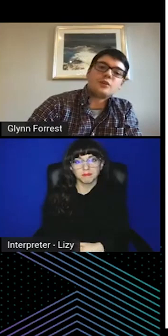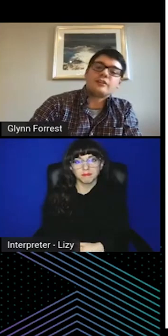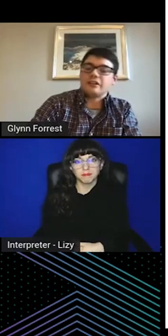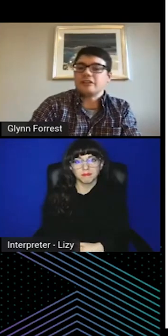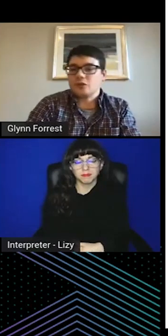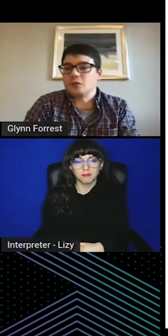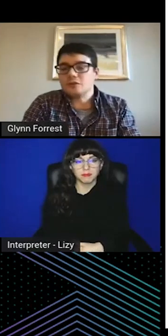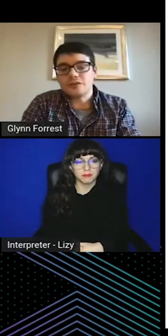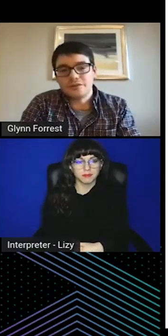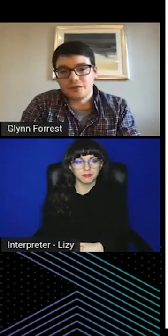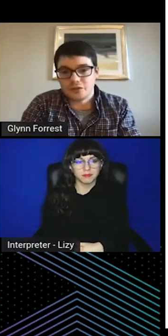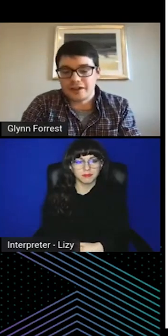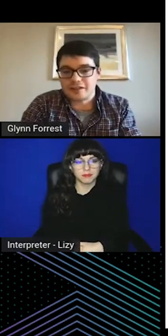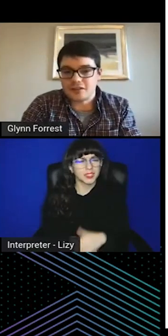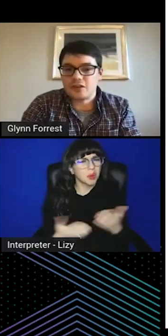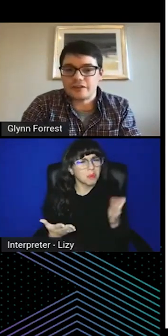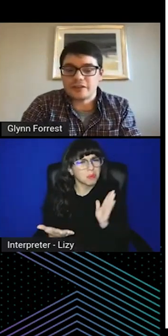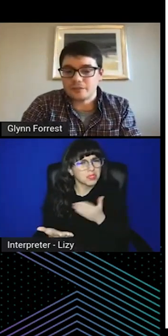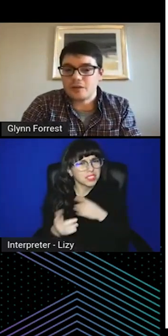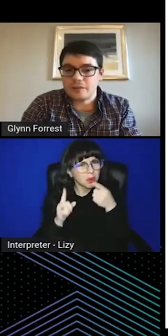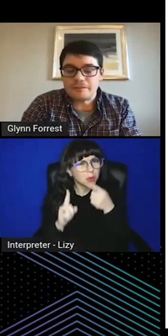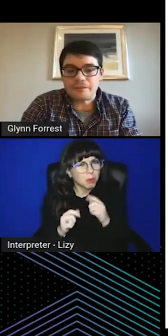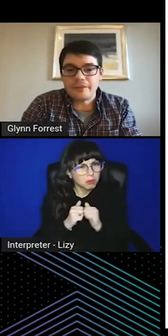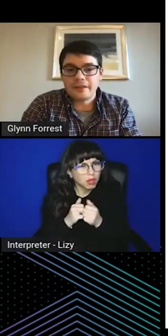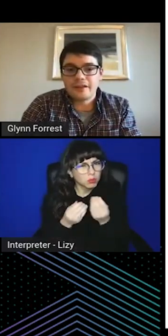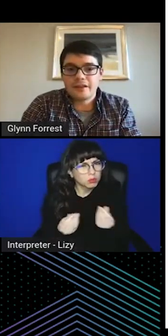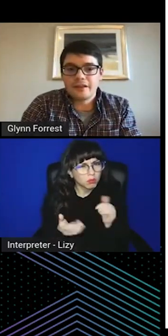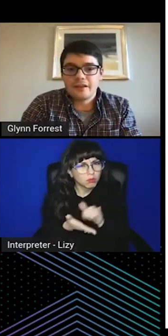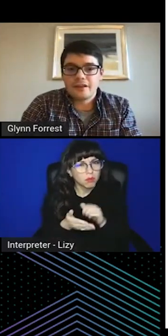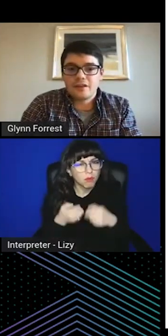So what are our goals to try and solve this problem?